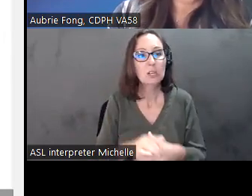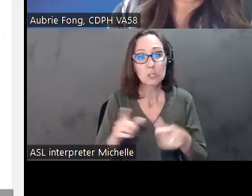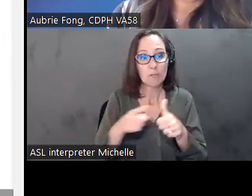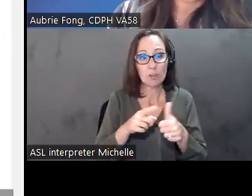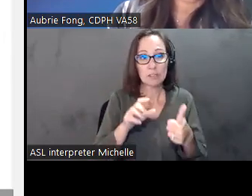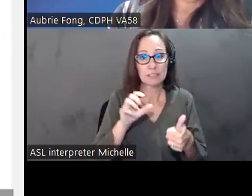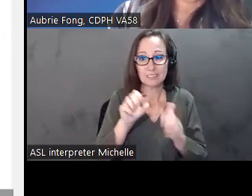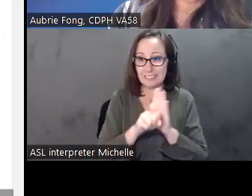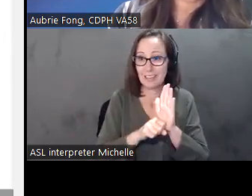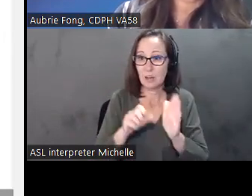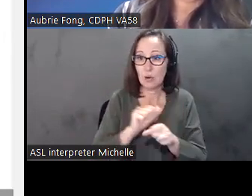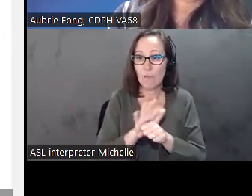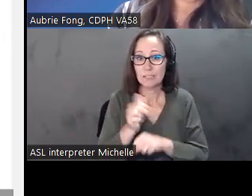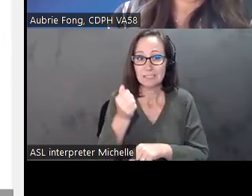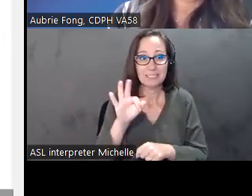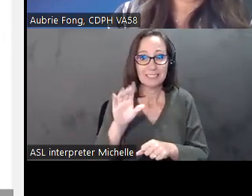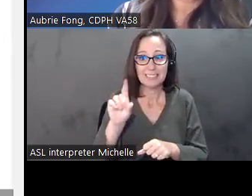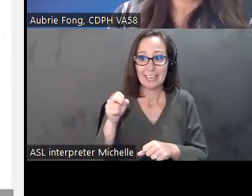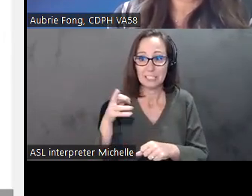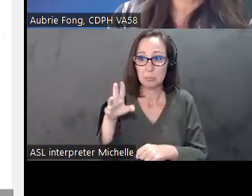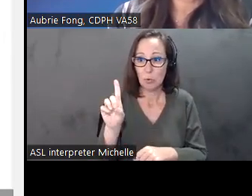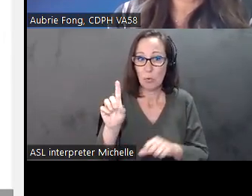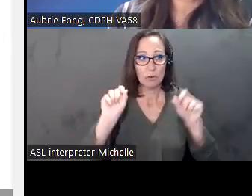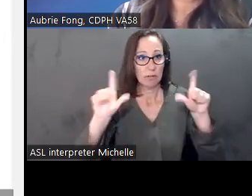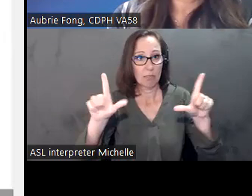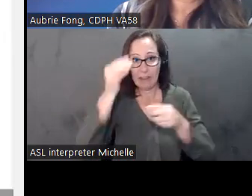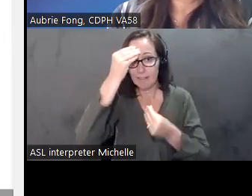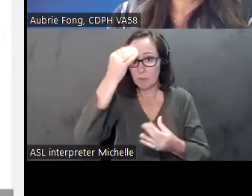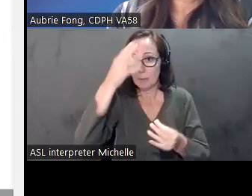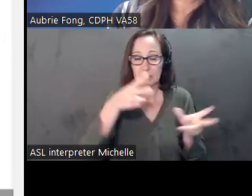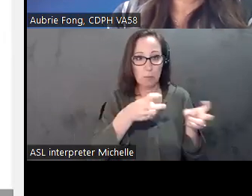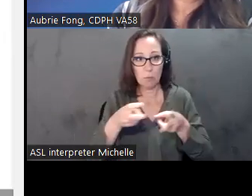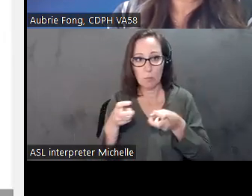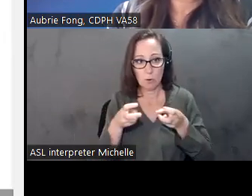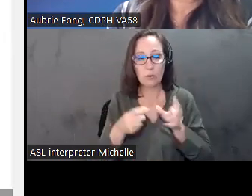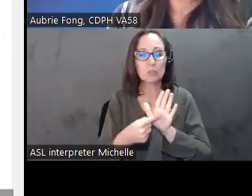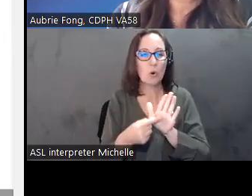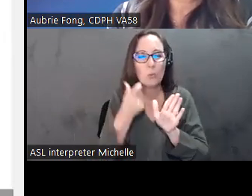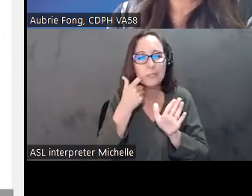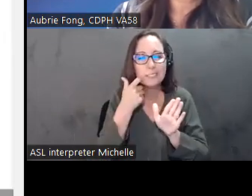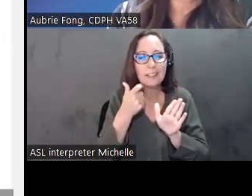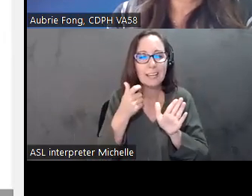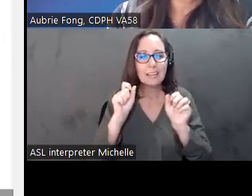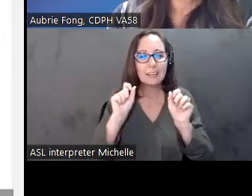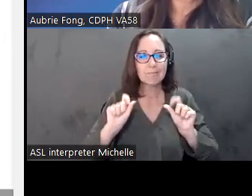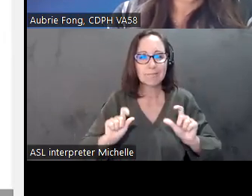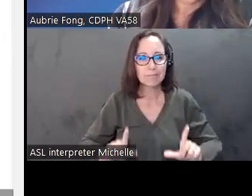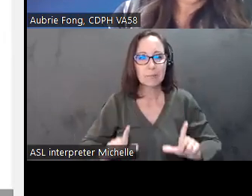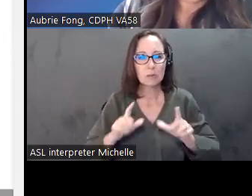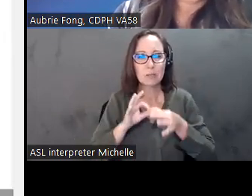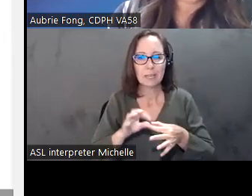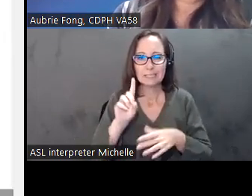dashboard, which is the dashboard that we pulled some of the information from that we showed you earlier on the data